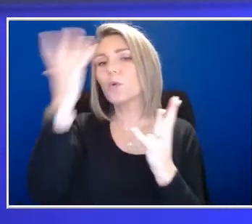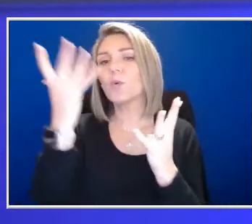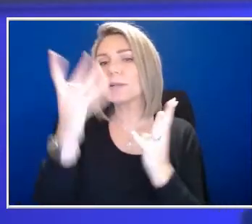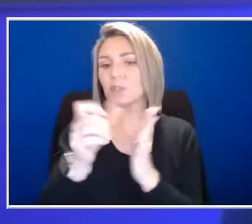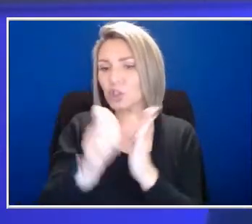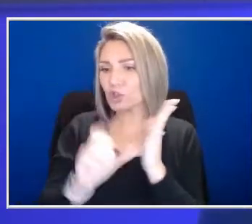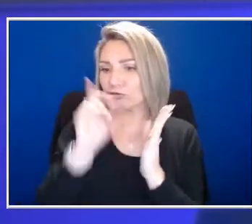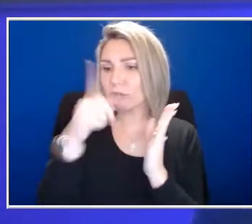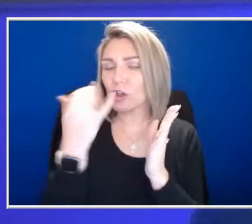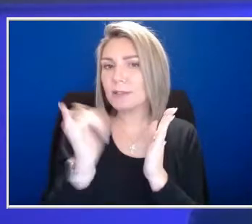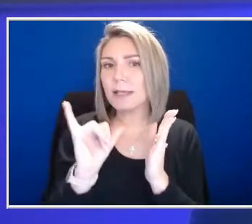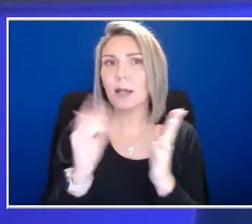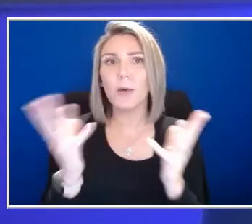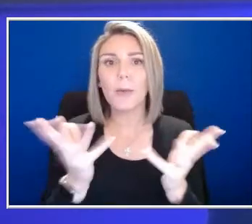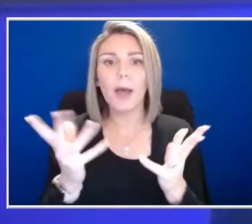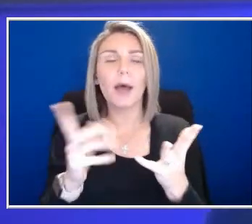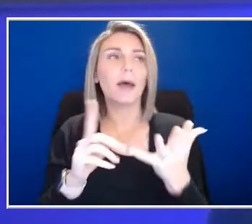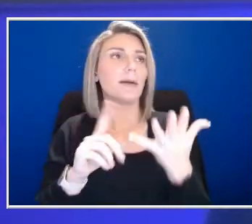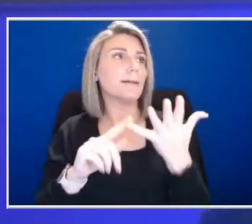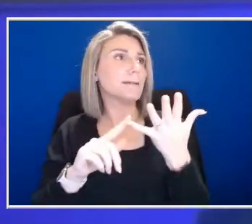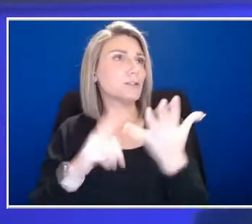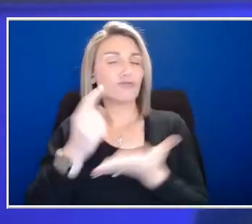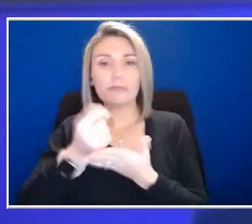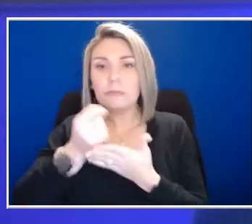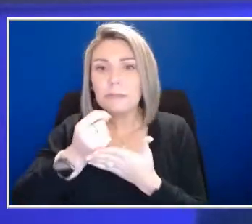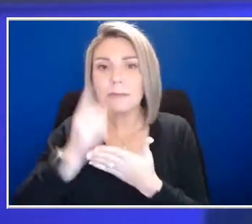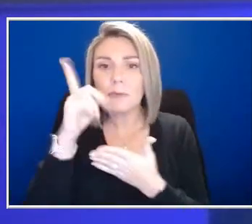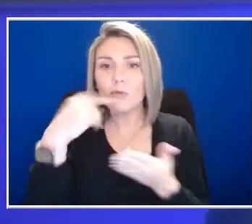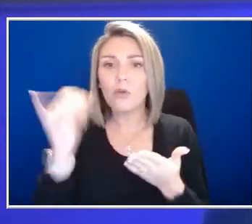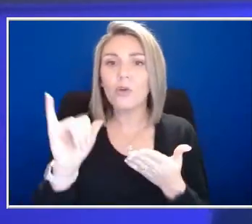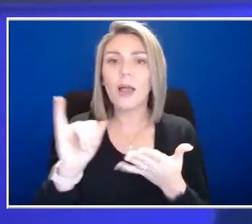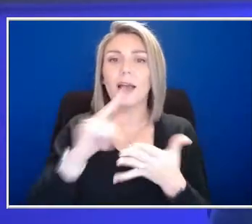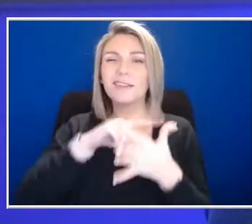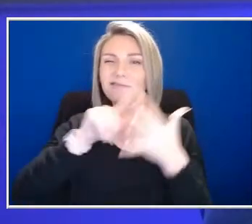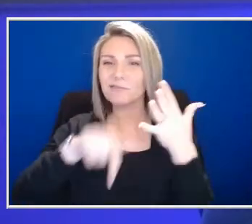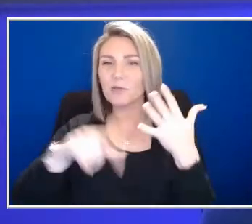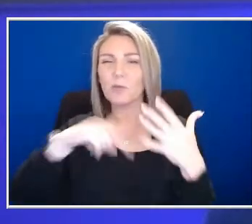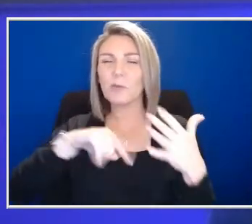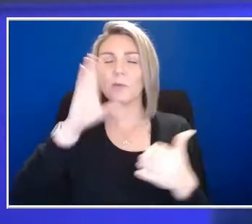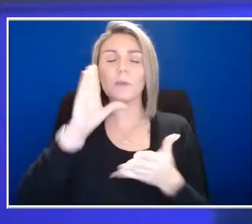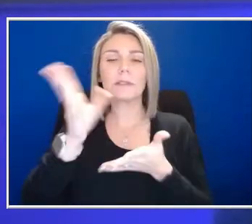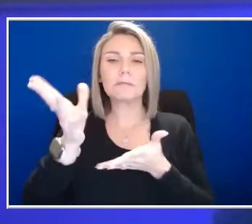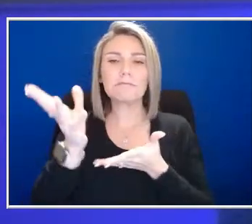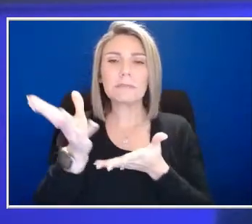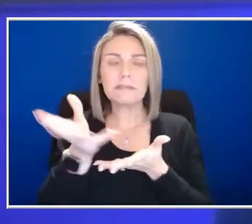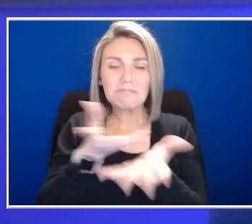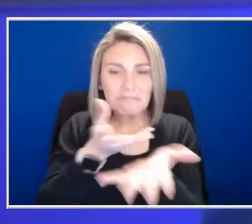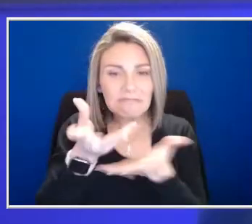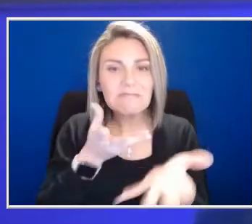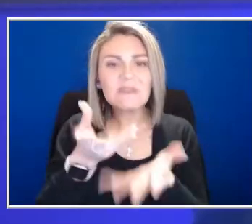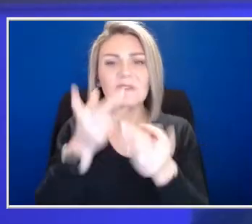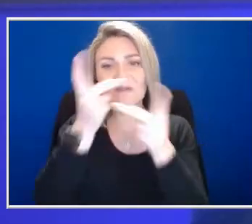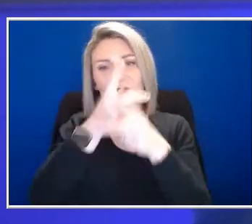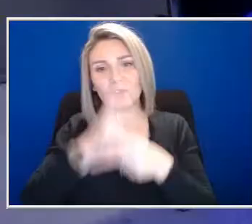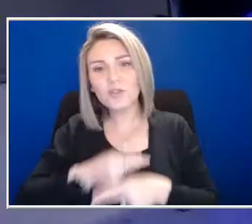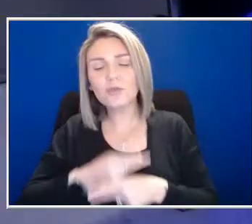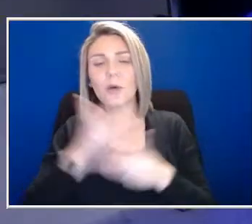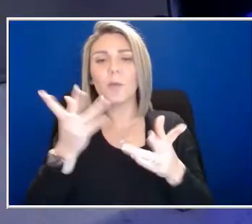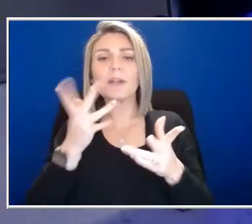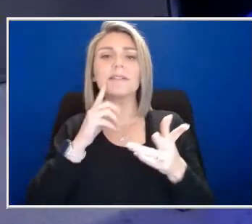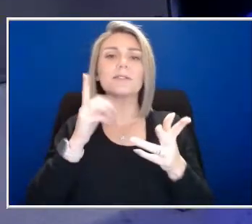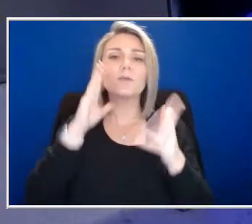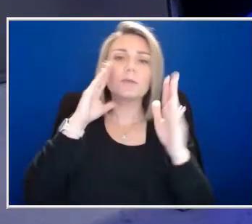like? What does treatment look like? So we talk through kind of what to anticipate and who they can rely on. So you're really helping them